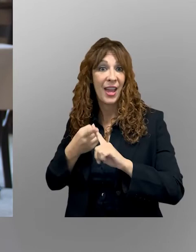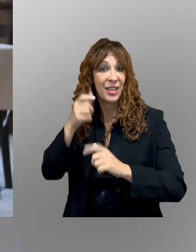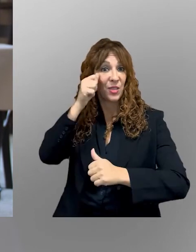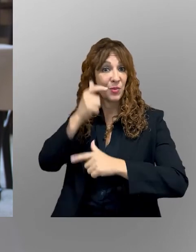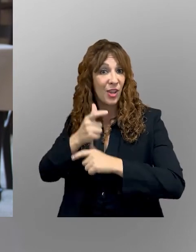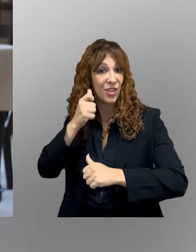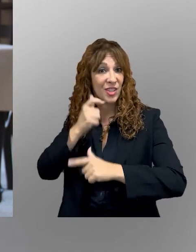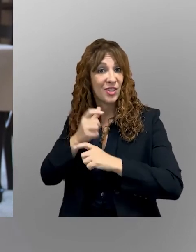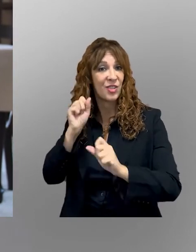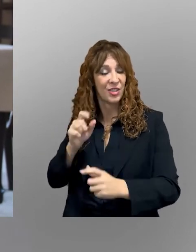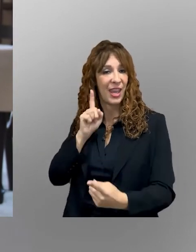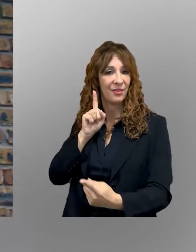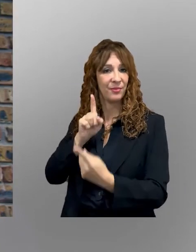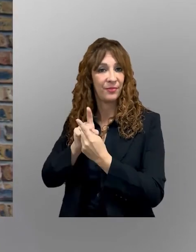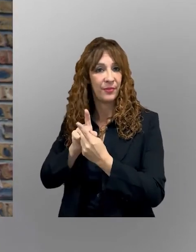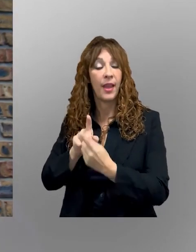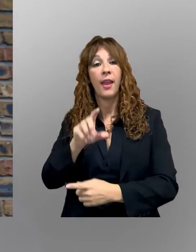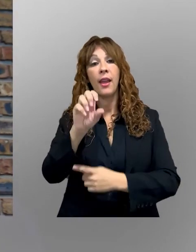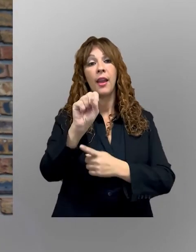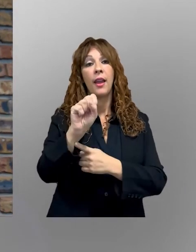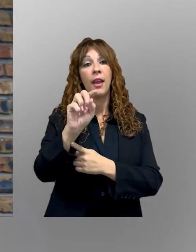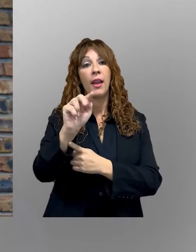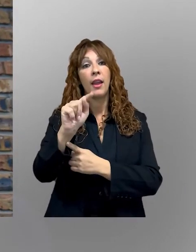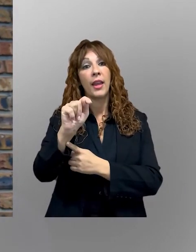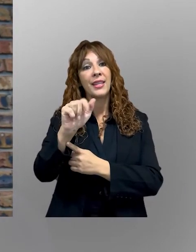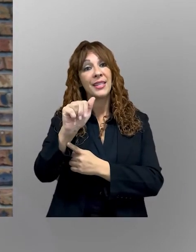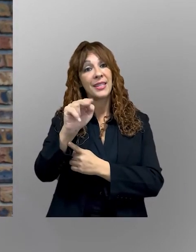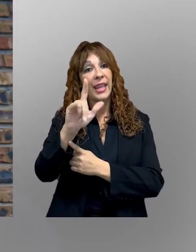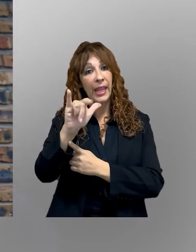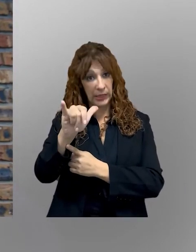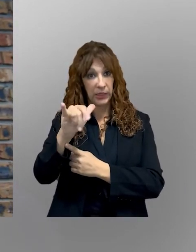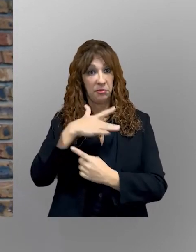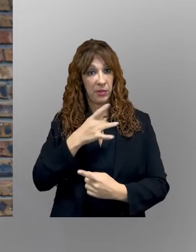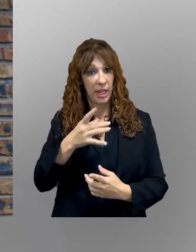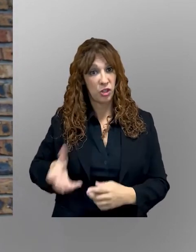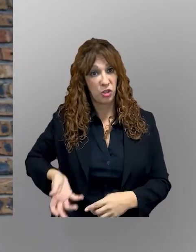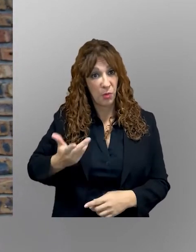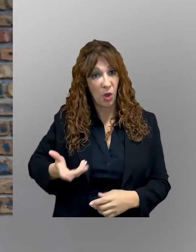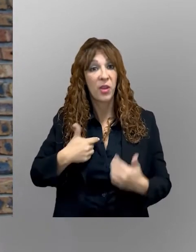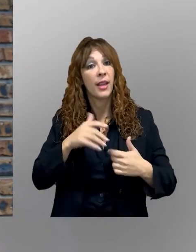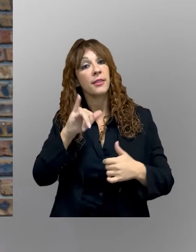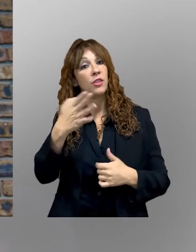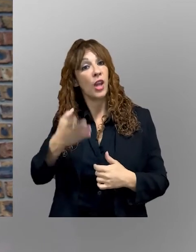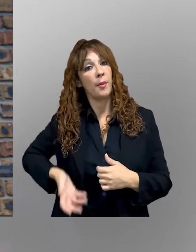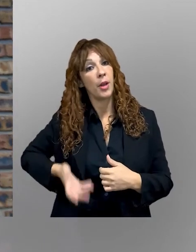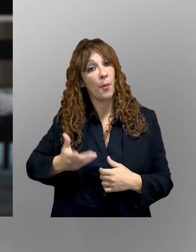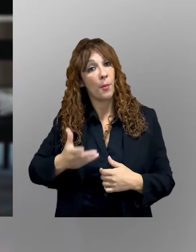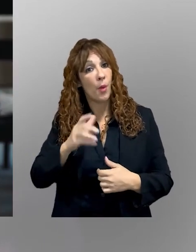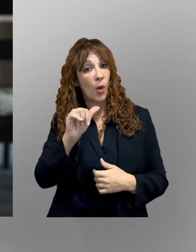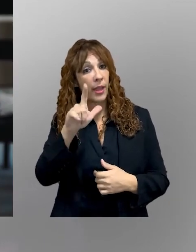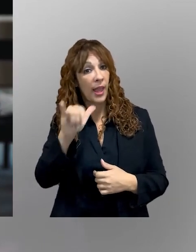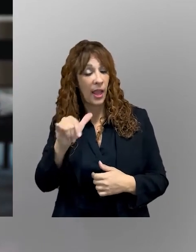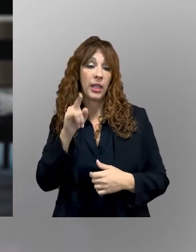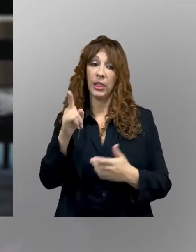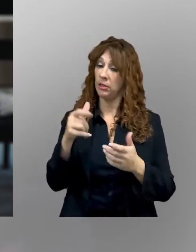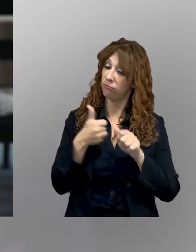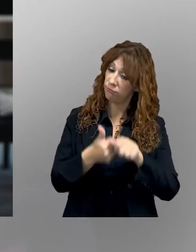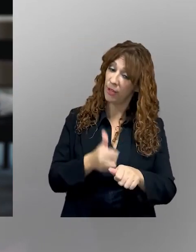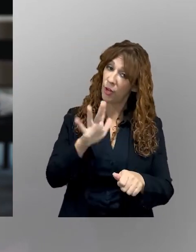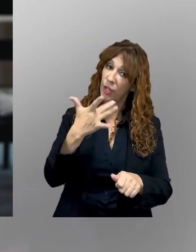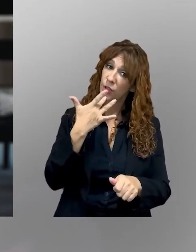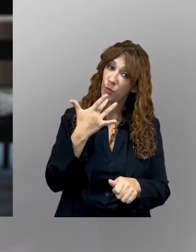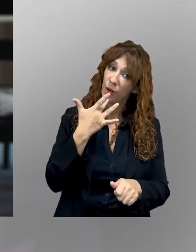whatever you want to call it. Yep. Stanley likes to bowl, and he has a job at a bowling alley. He's following